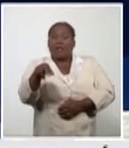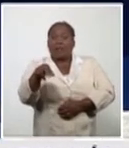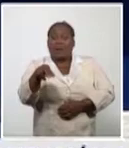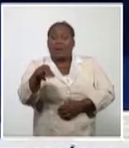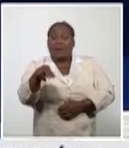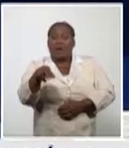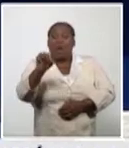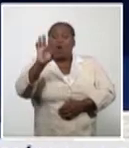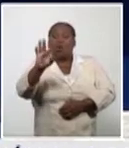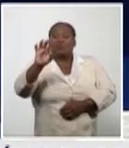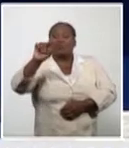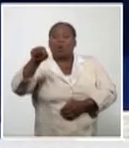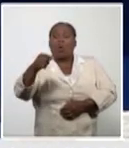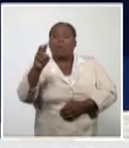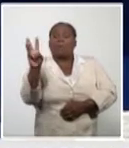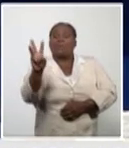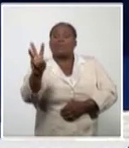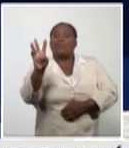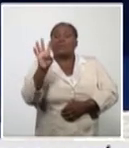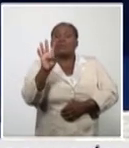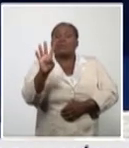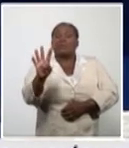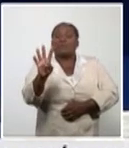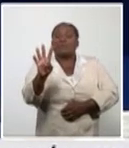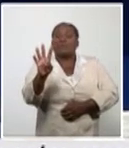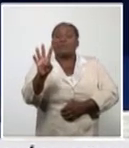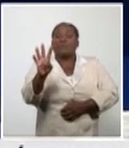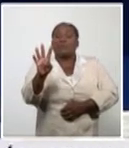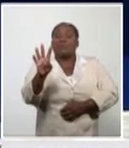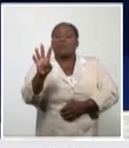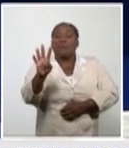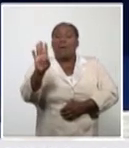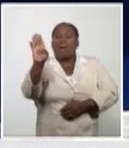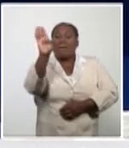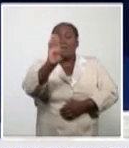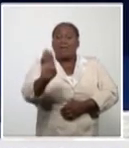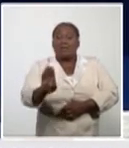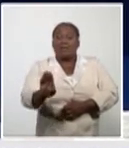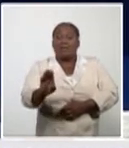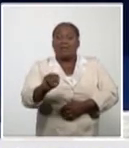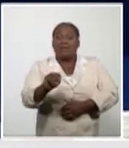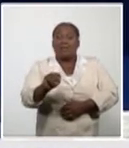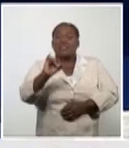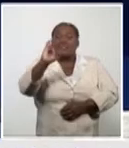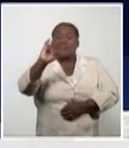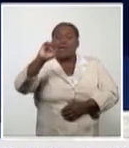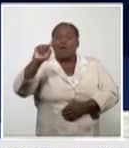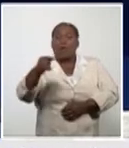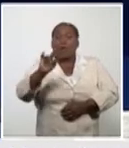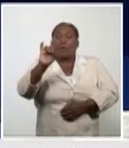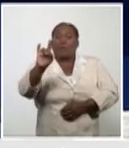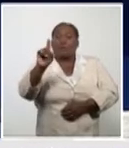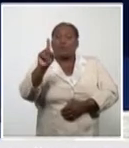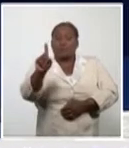Canada with 6.16%, the United States with 5.9%,